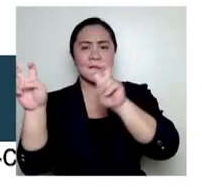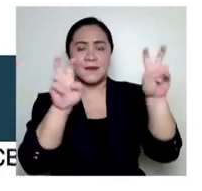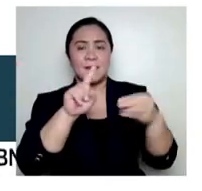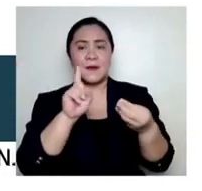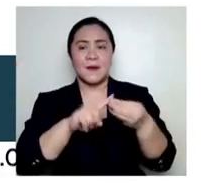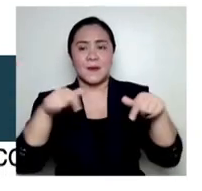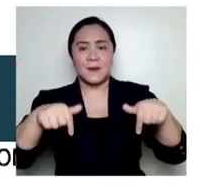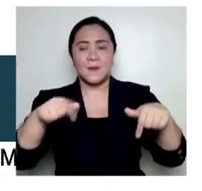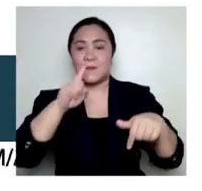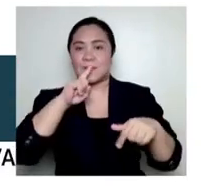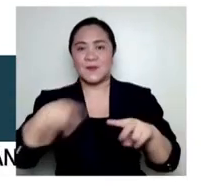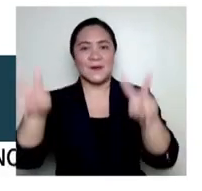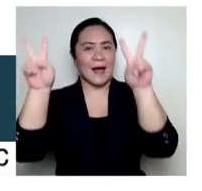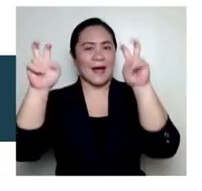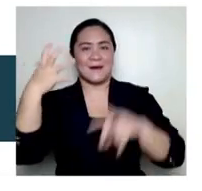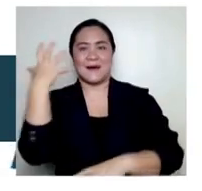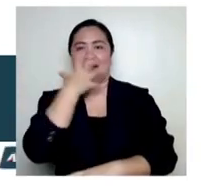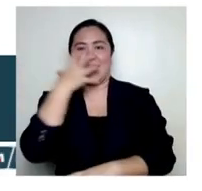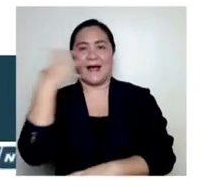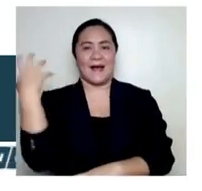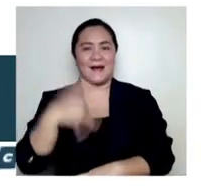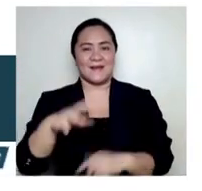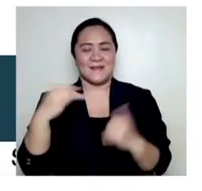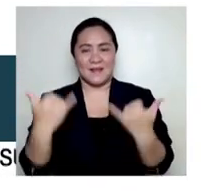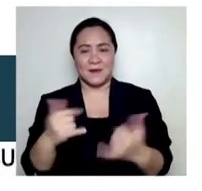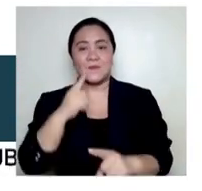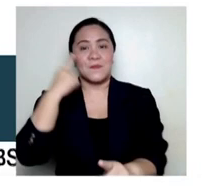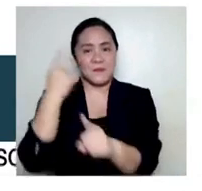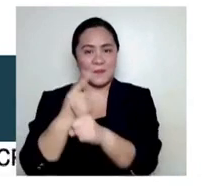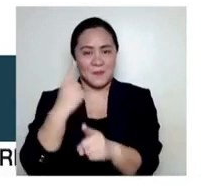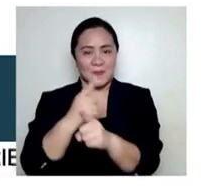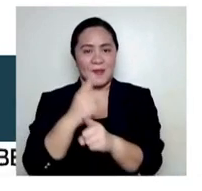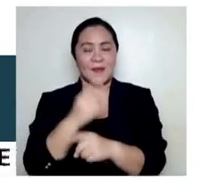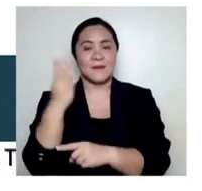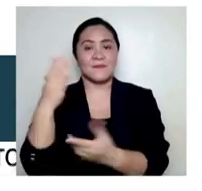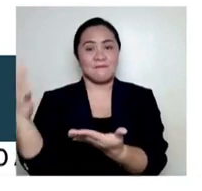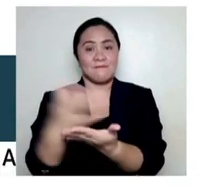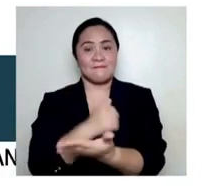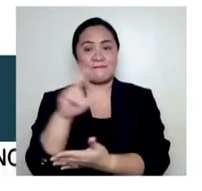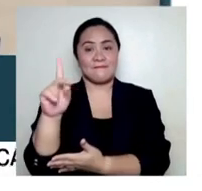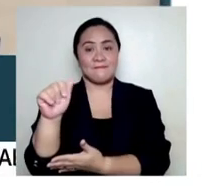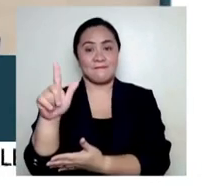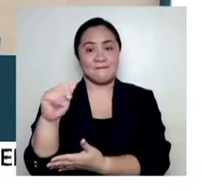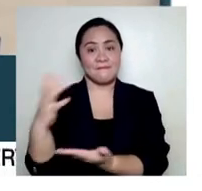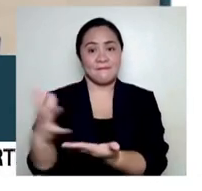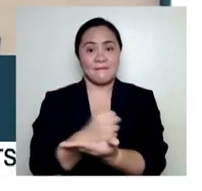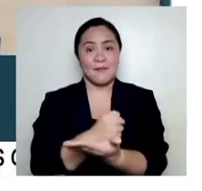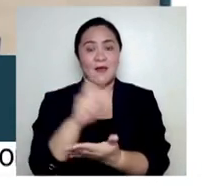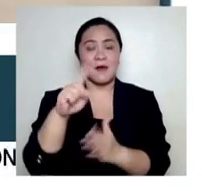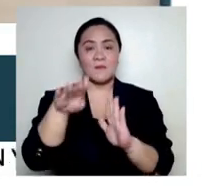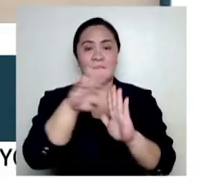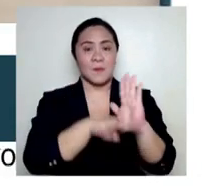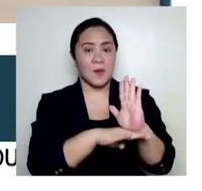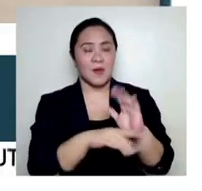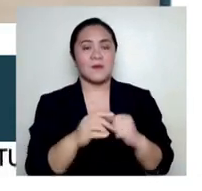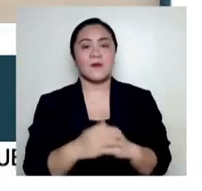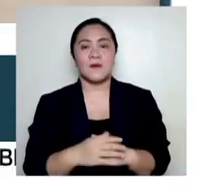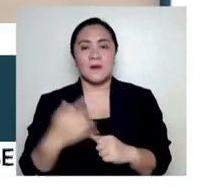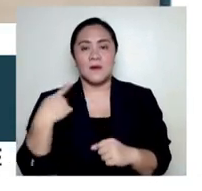is the hottest right now. Yes, that is correct. Based on our data on the ground, we really have very